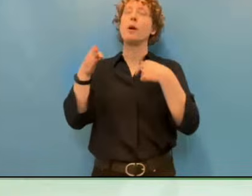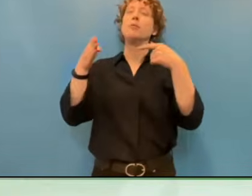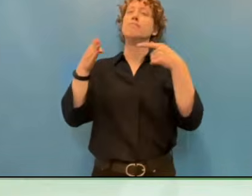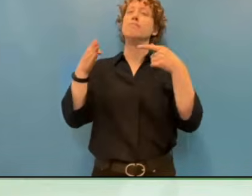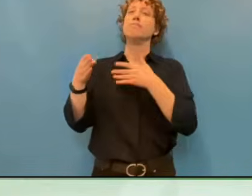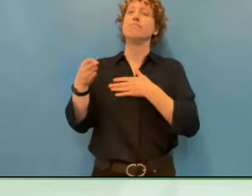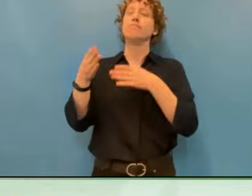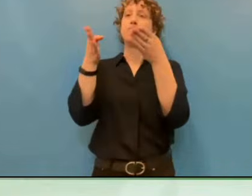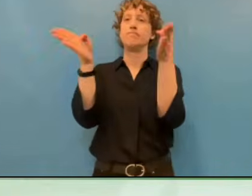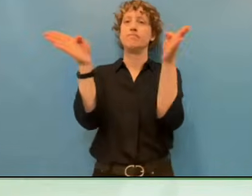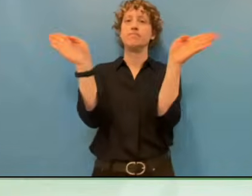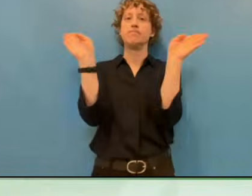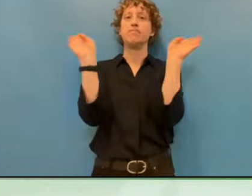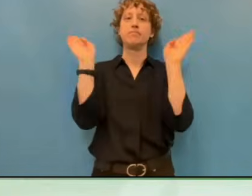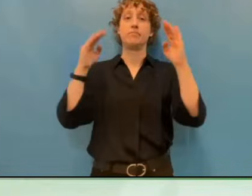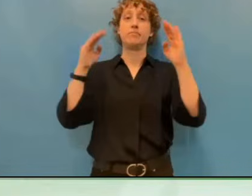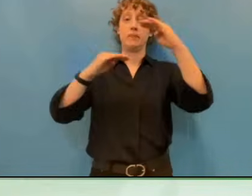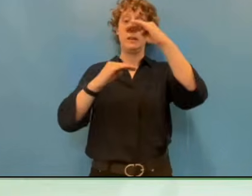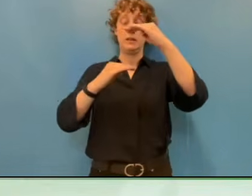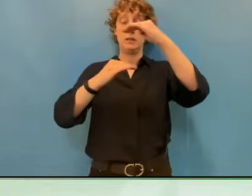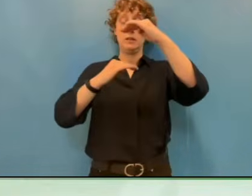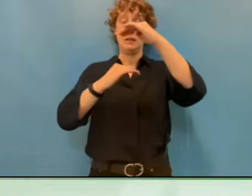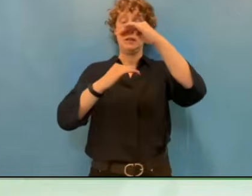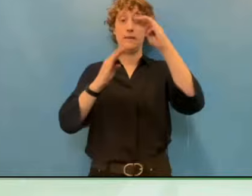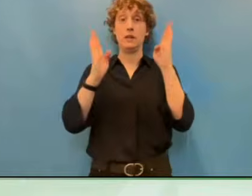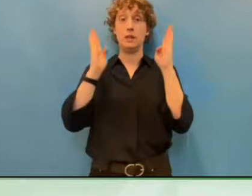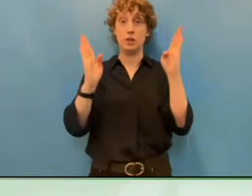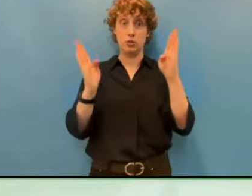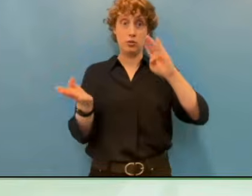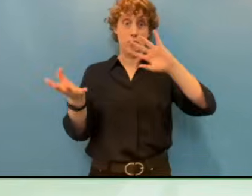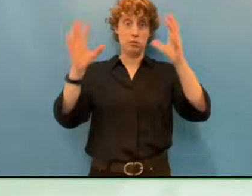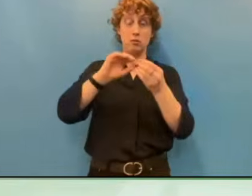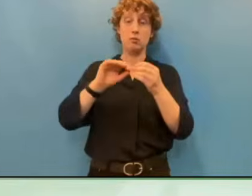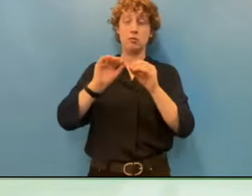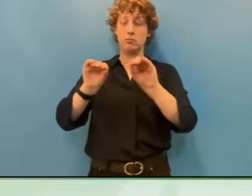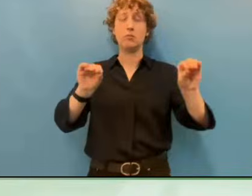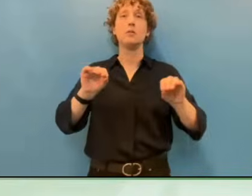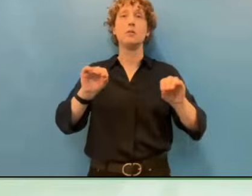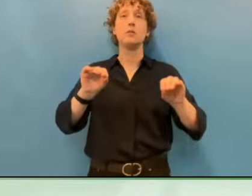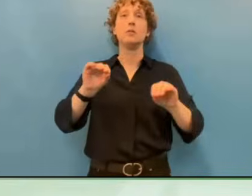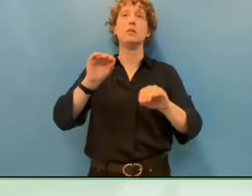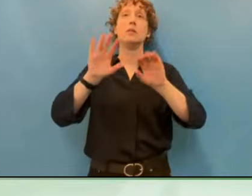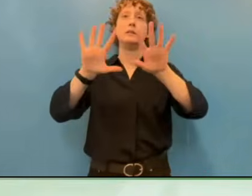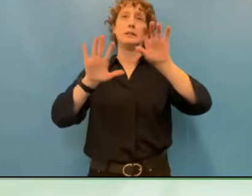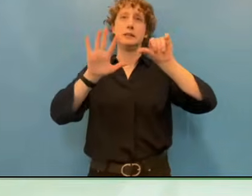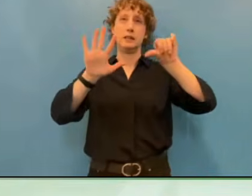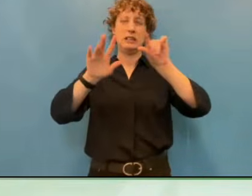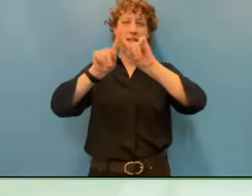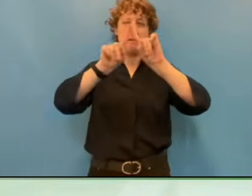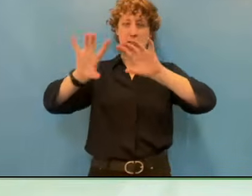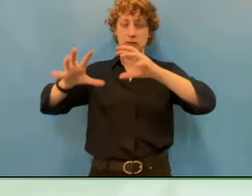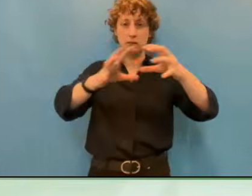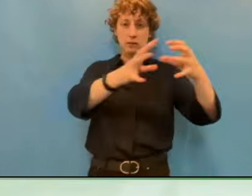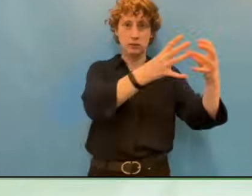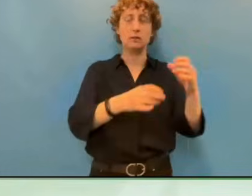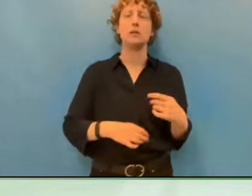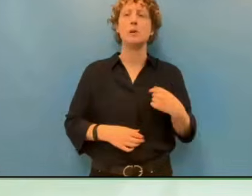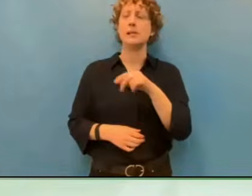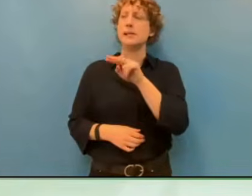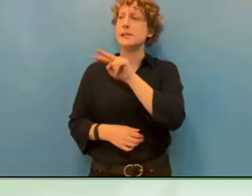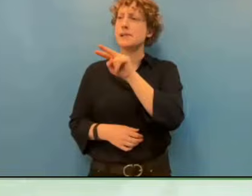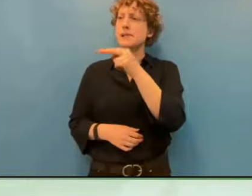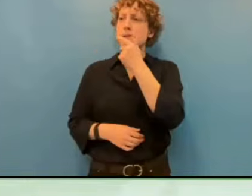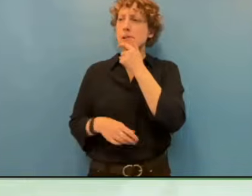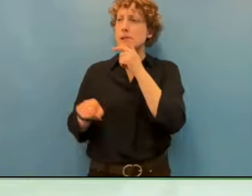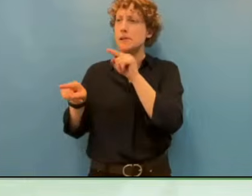of almost 16 different categories. And we said, okay, let's see who are the groups who